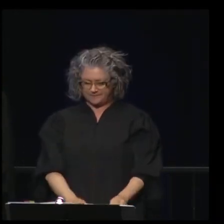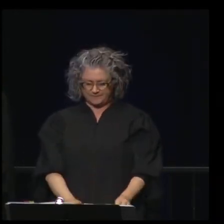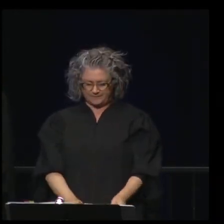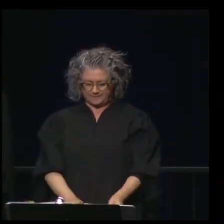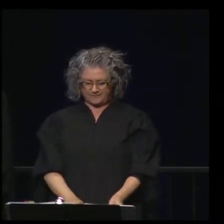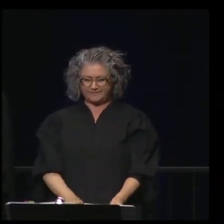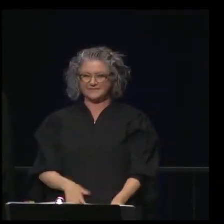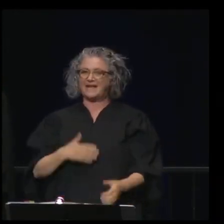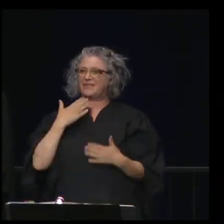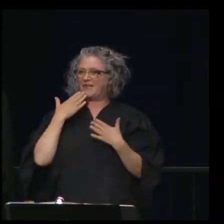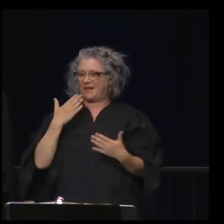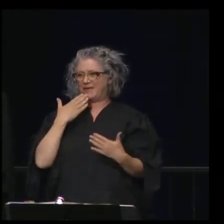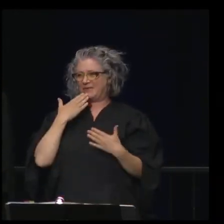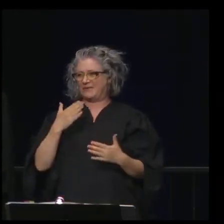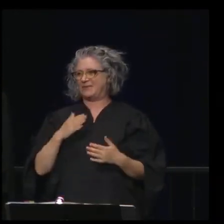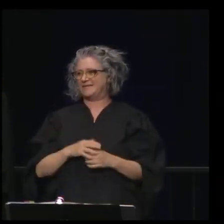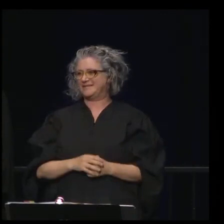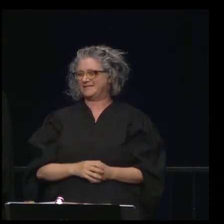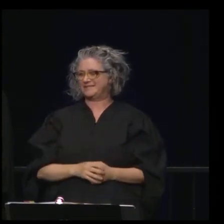Thank you.